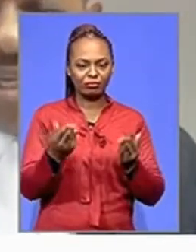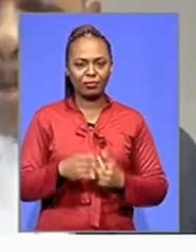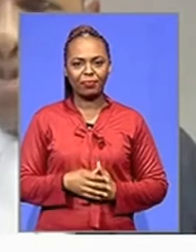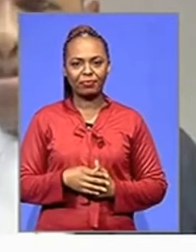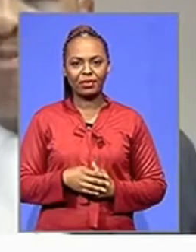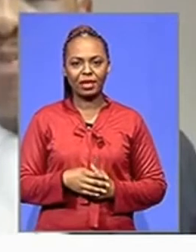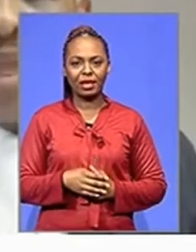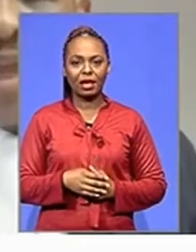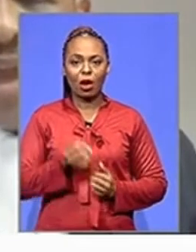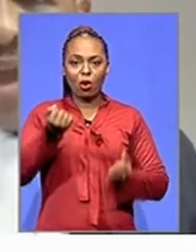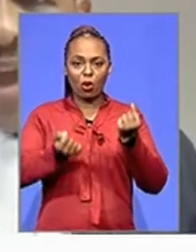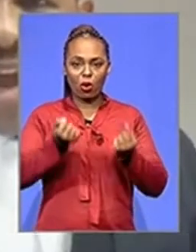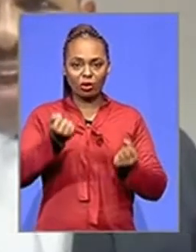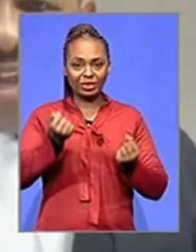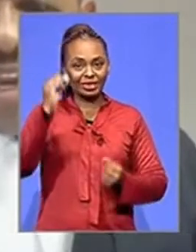me